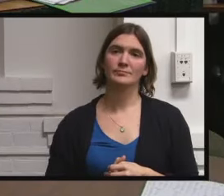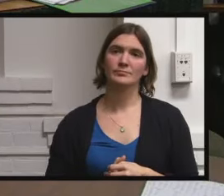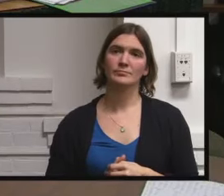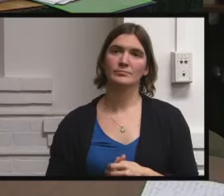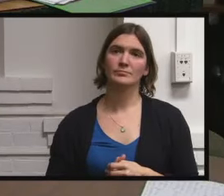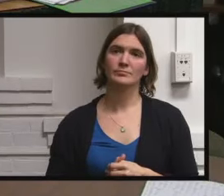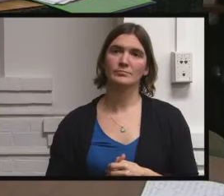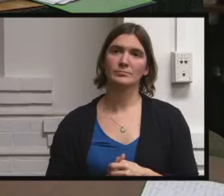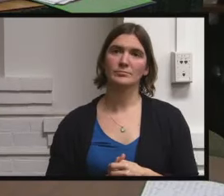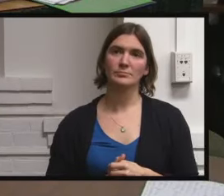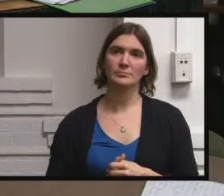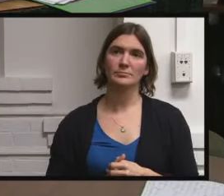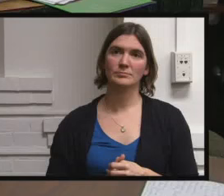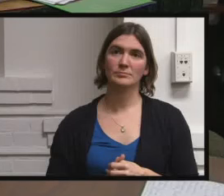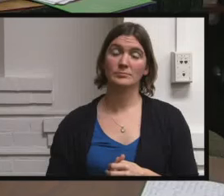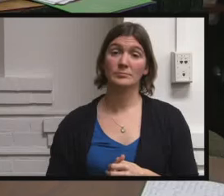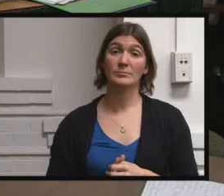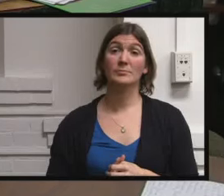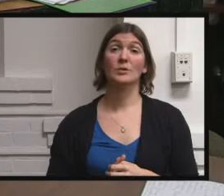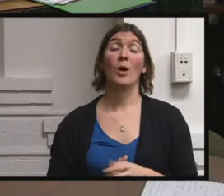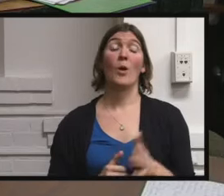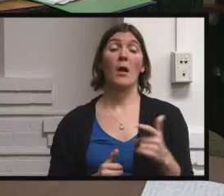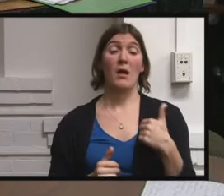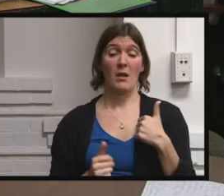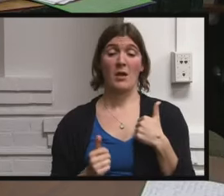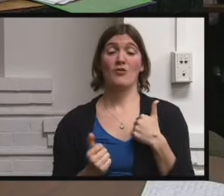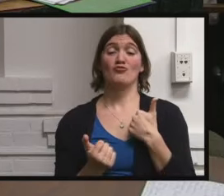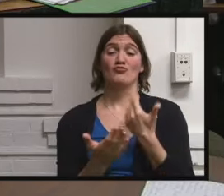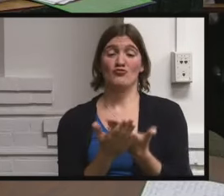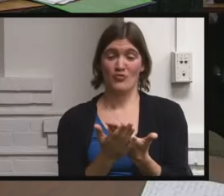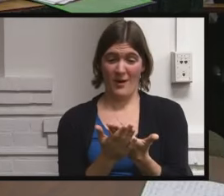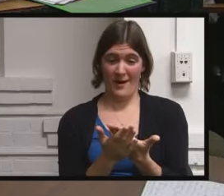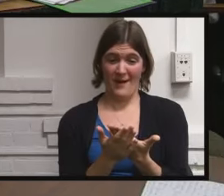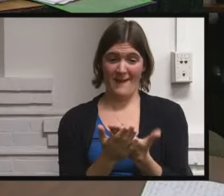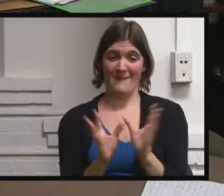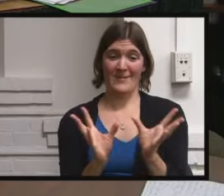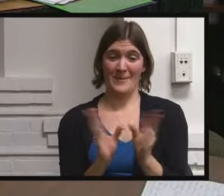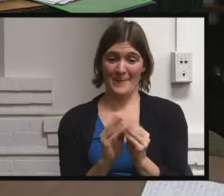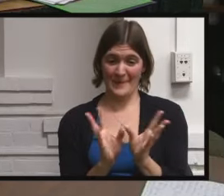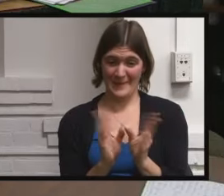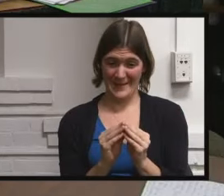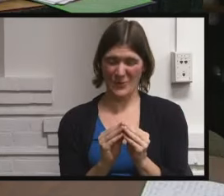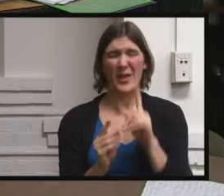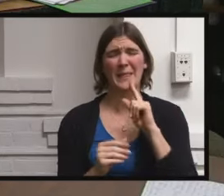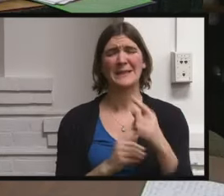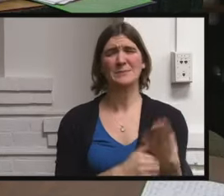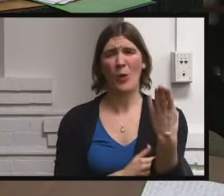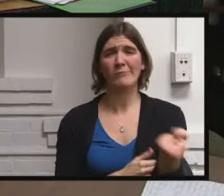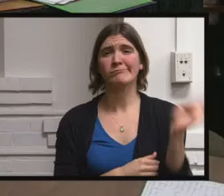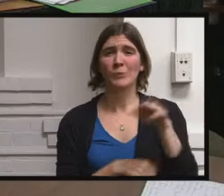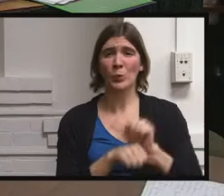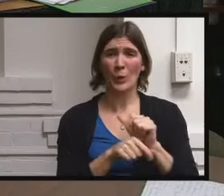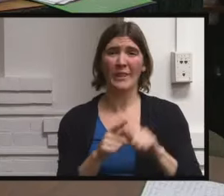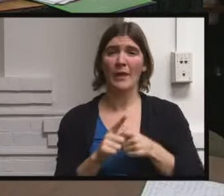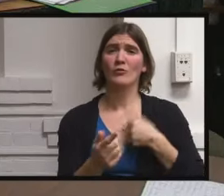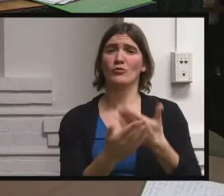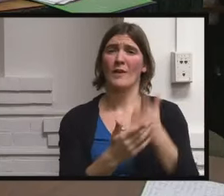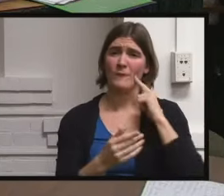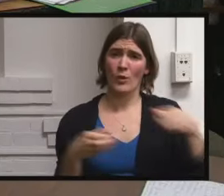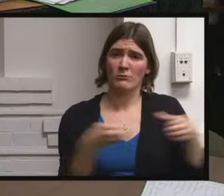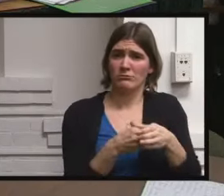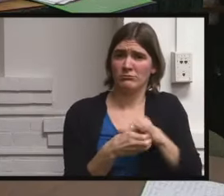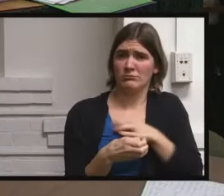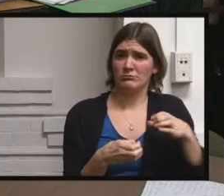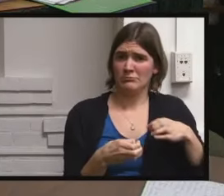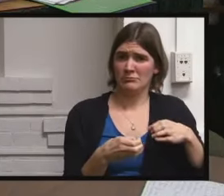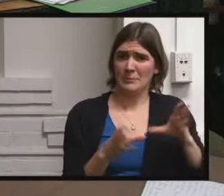Coming into tonight's meeting until 5:30 today, I understood that the question for the board